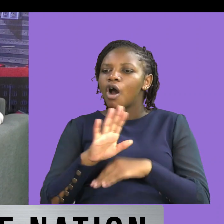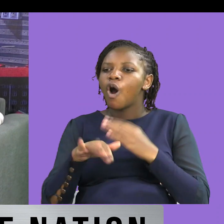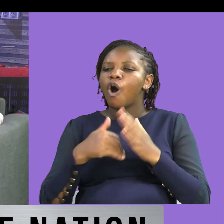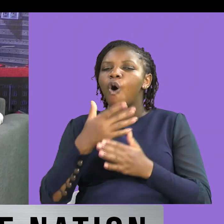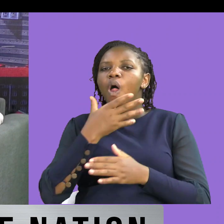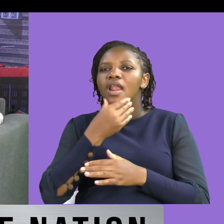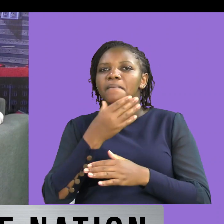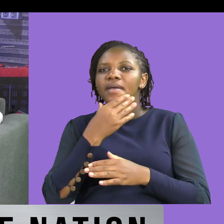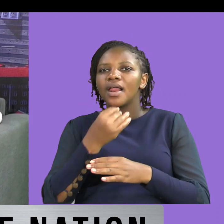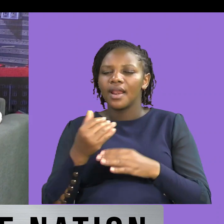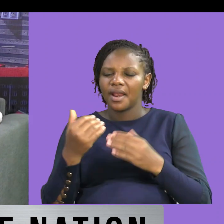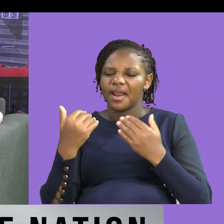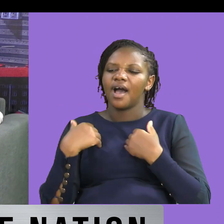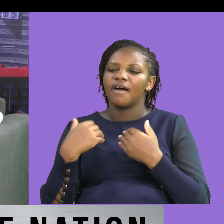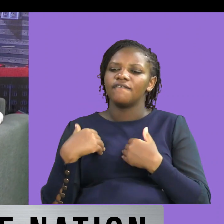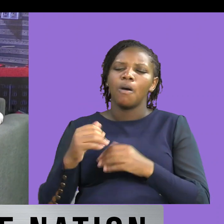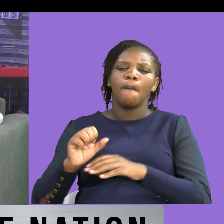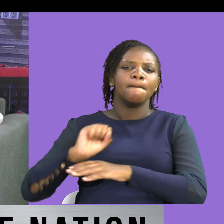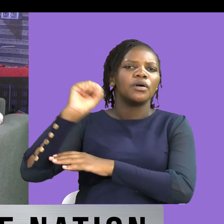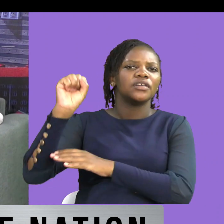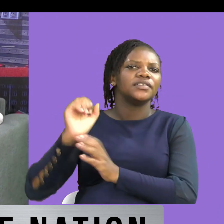Are you in a political party?